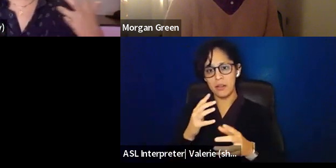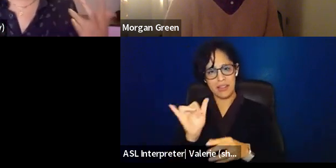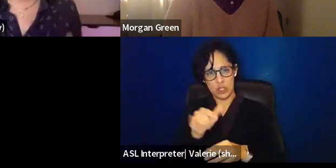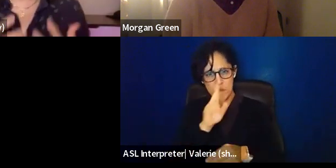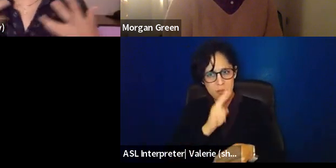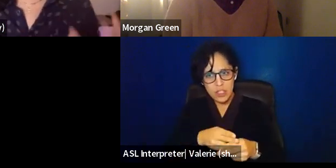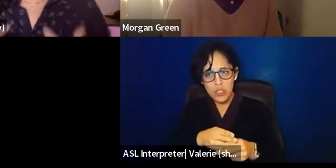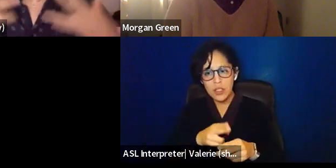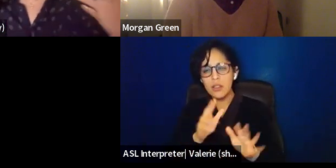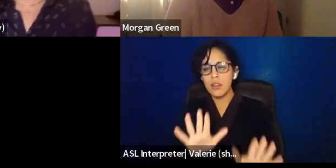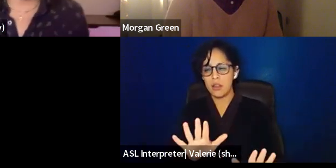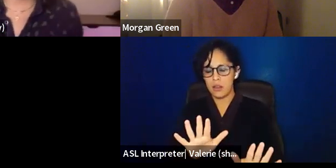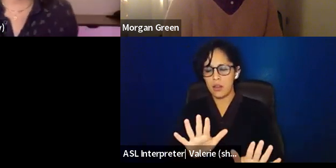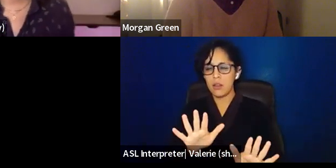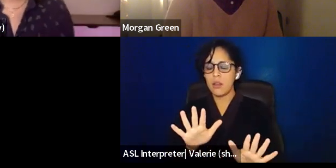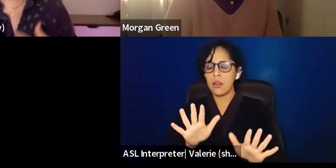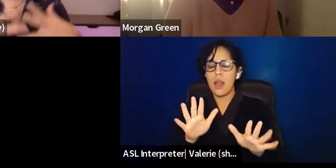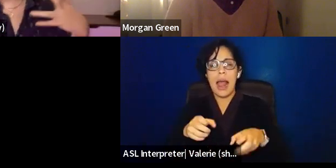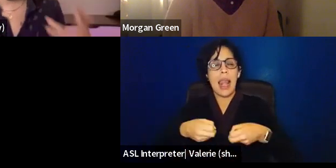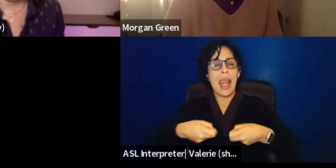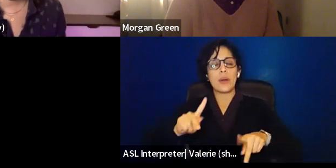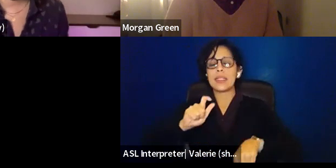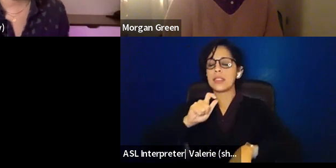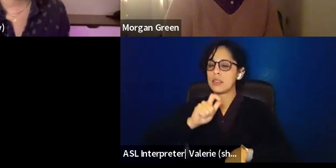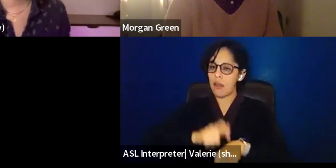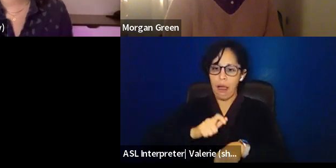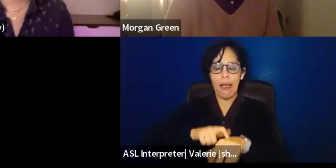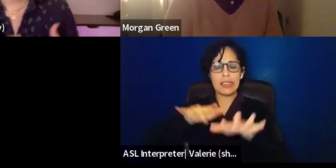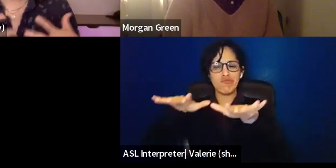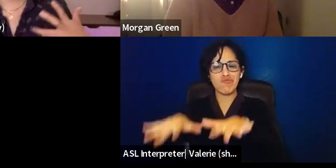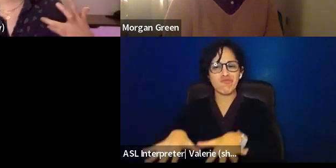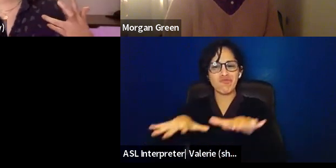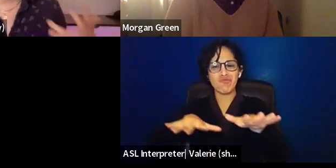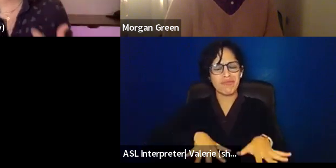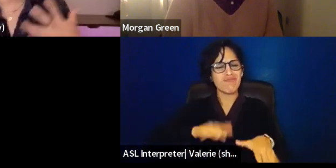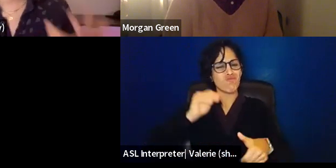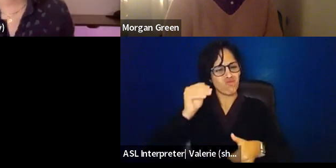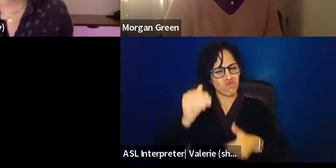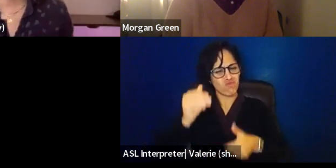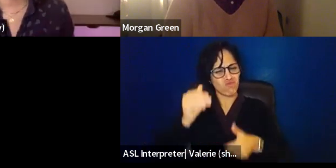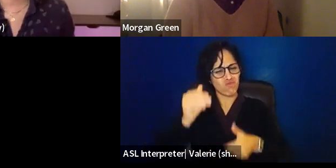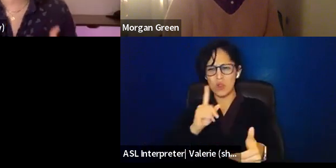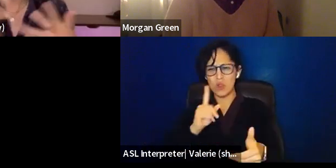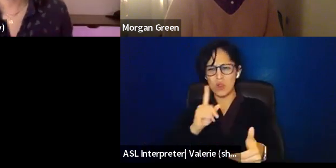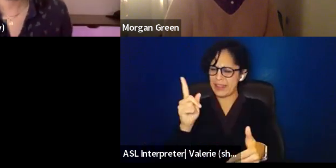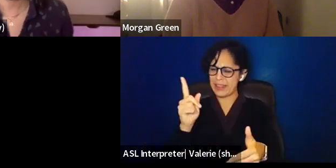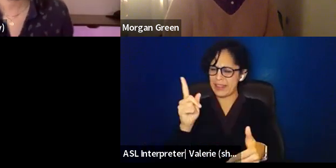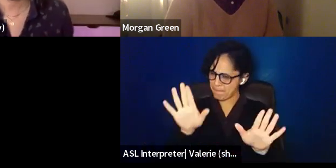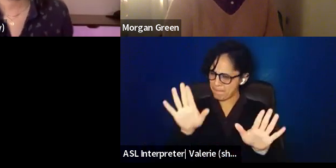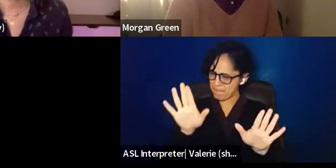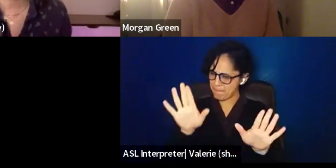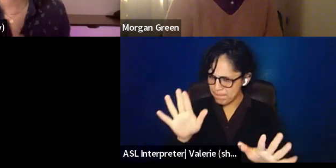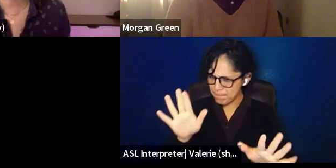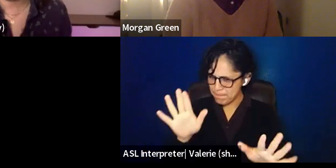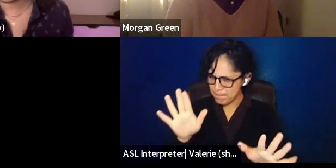like buying yourself the time to have the conversations, to really lean into the benefits of